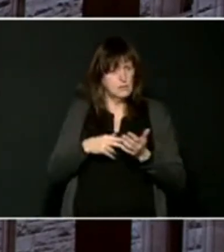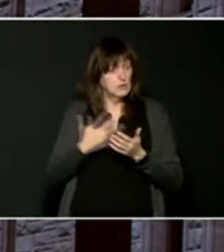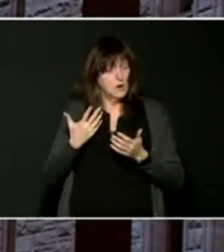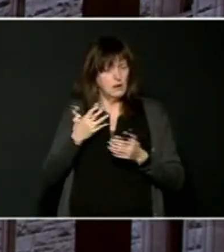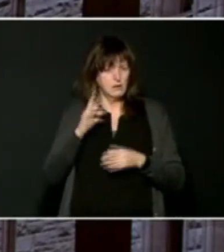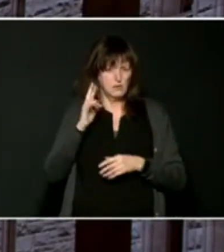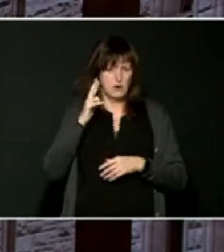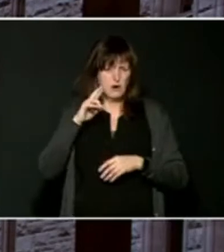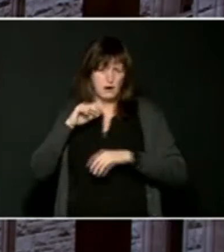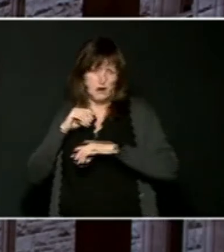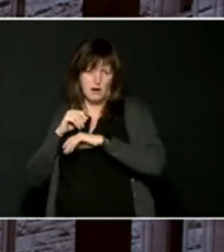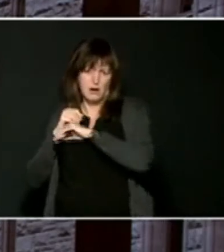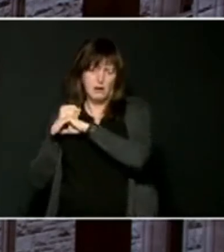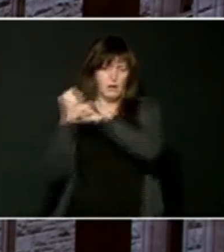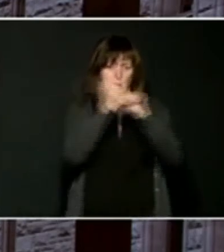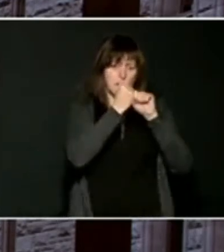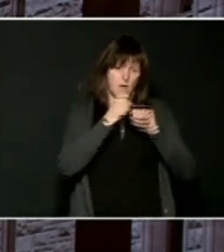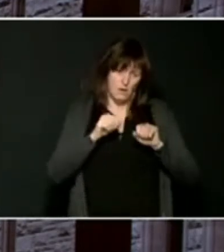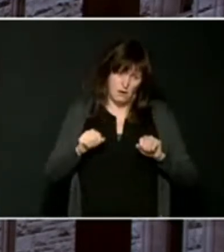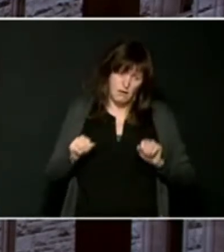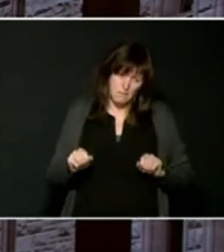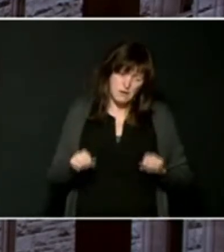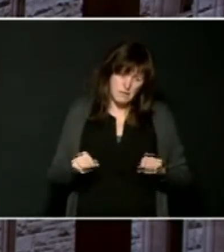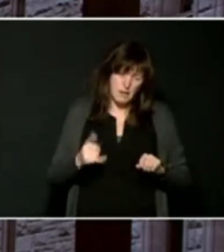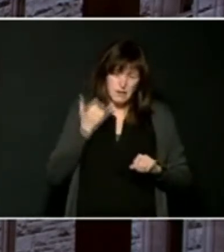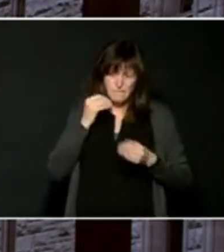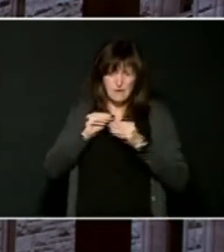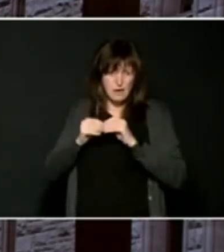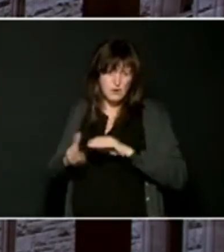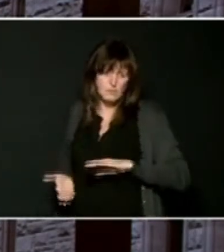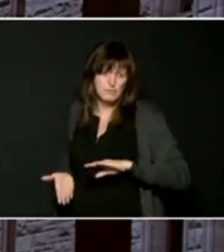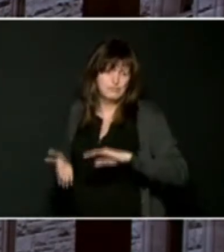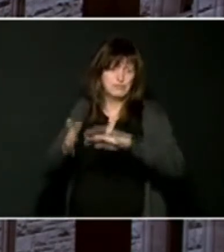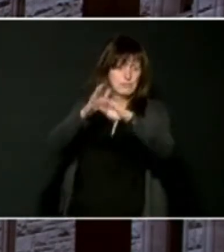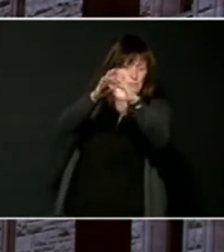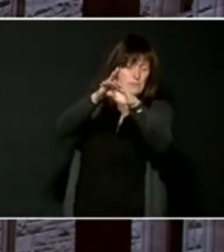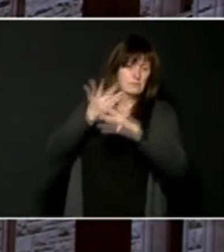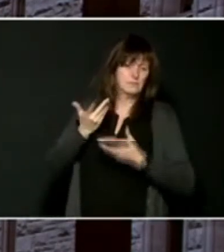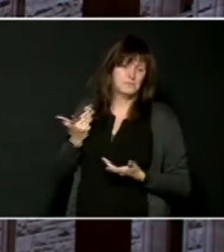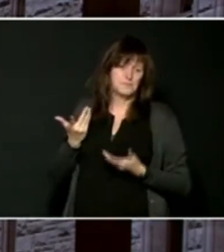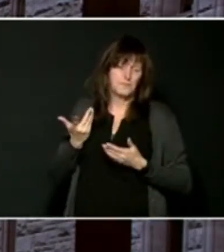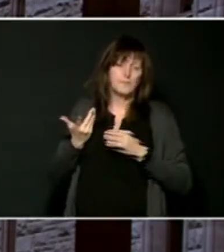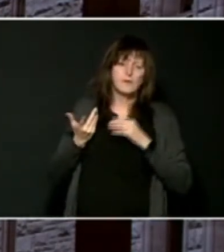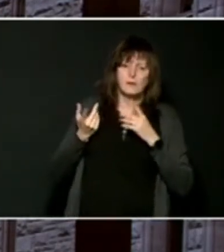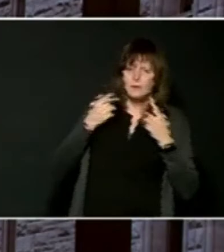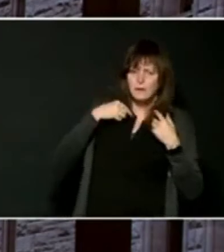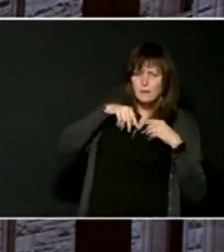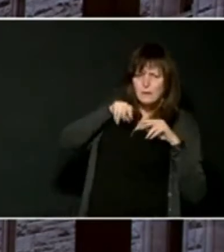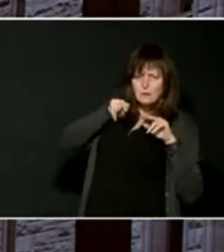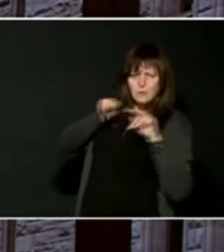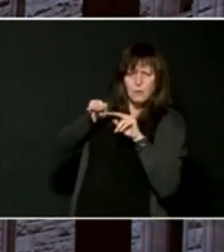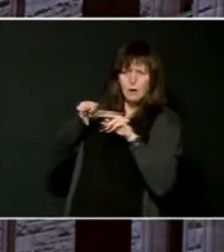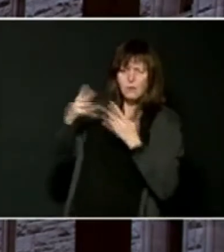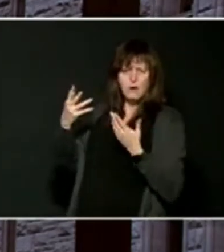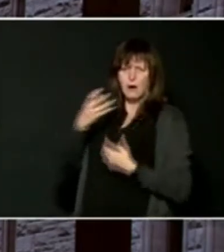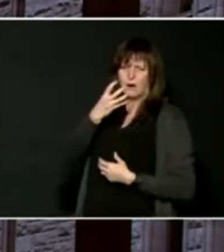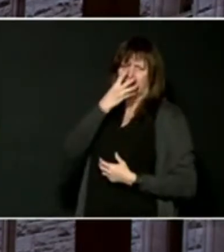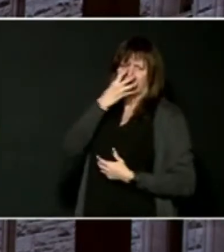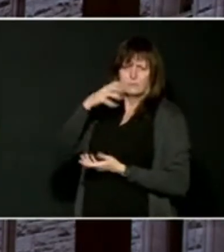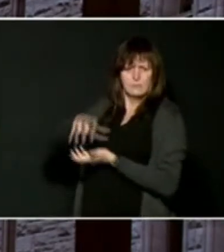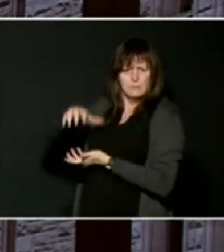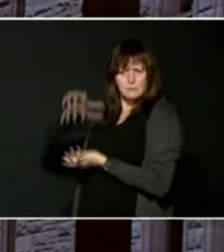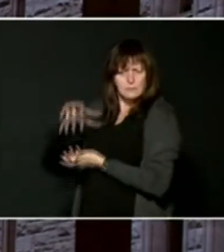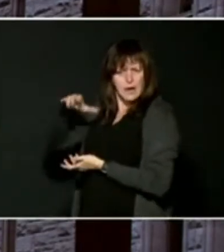scenario. We also watched the hospitalizations and the ICU occupancy, and that has been increasing